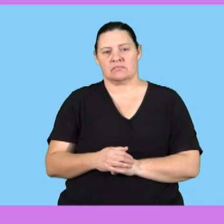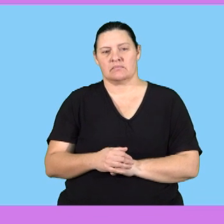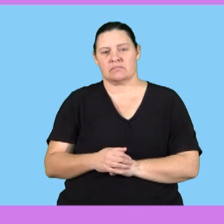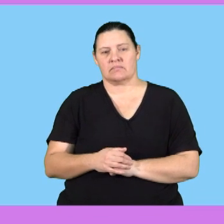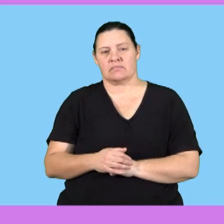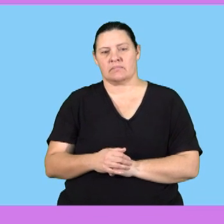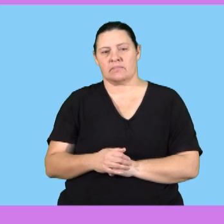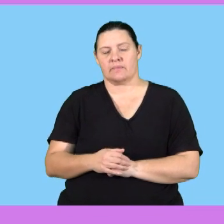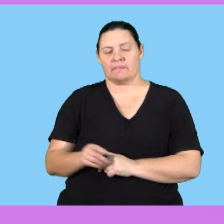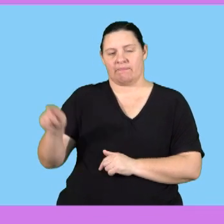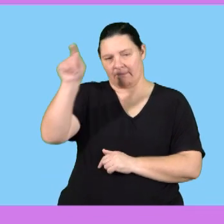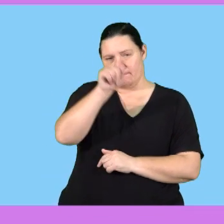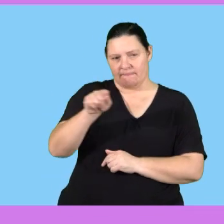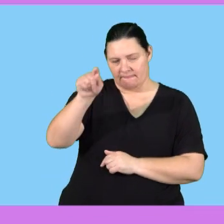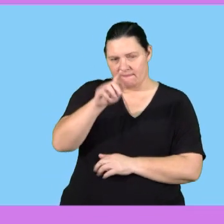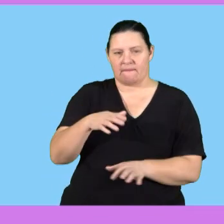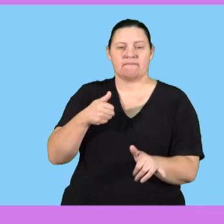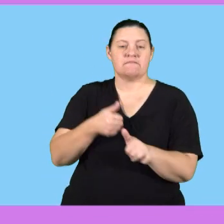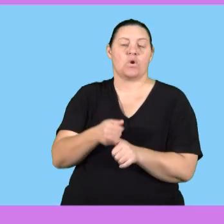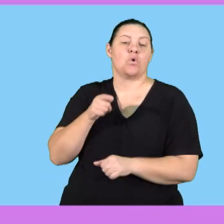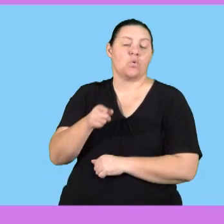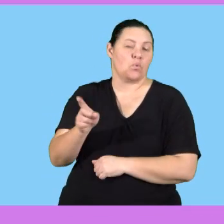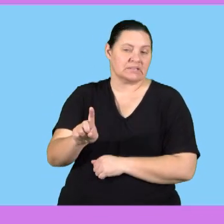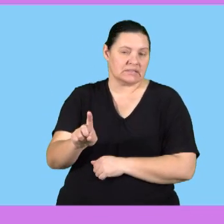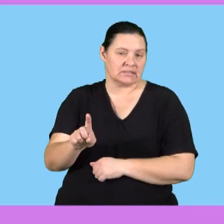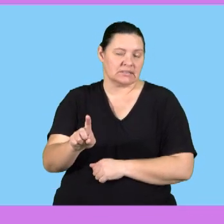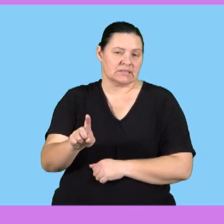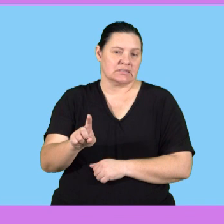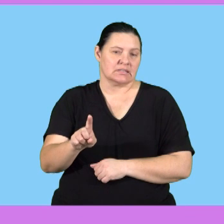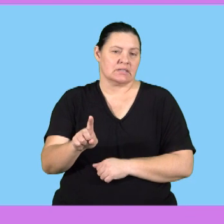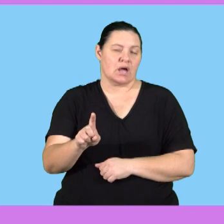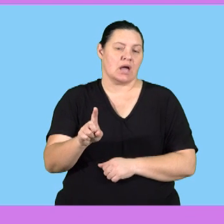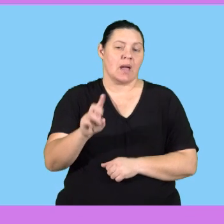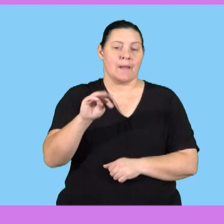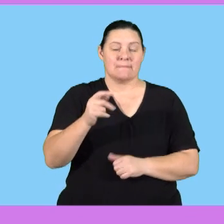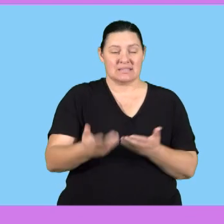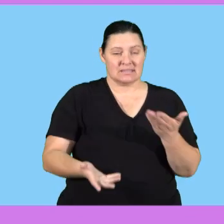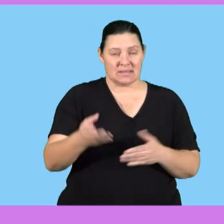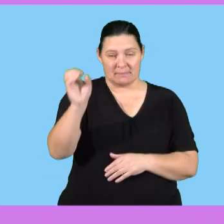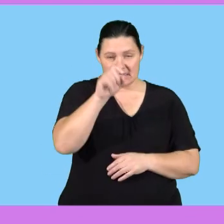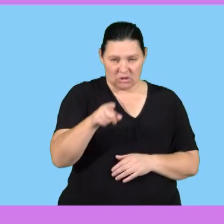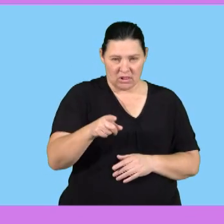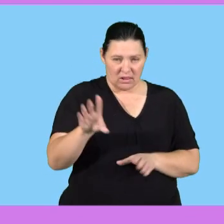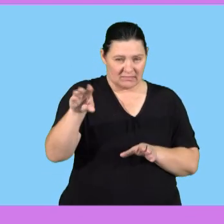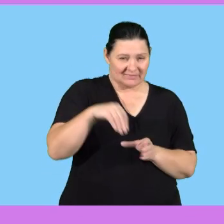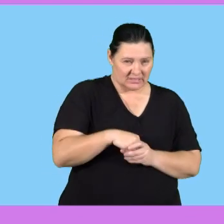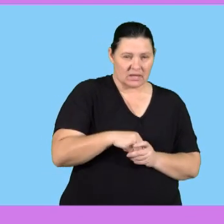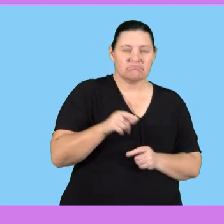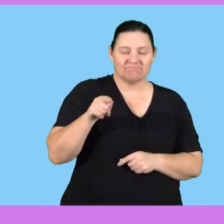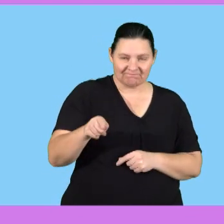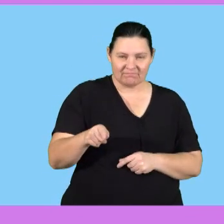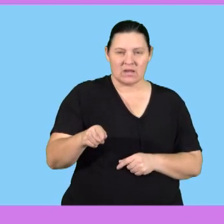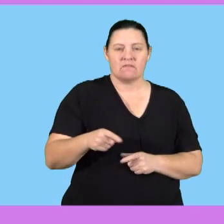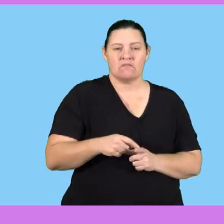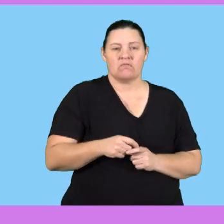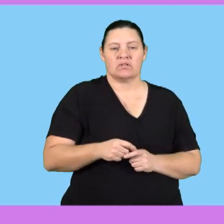and to see in which percentile. And you see, so in this case, we will say in which mass percentile is his